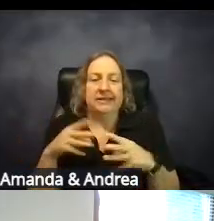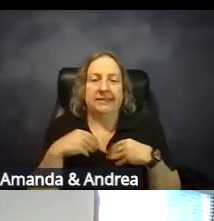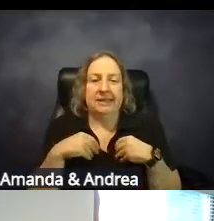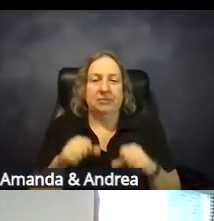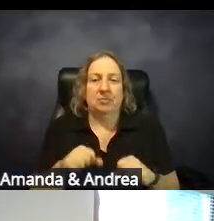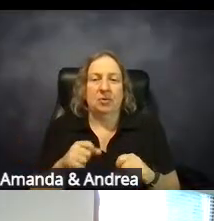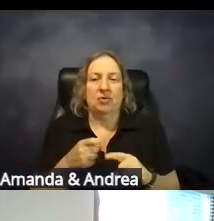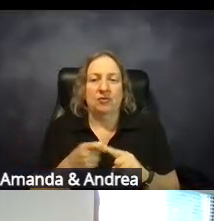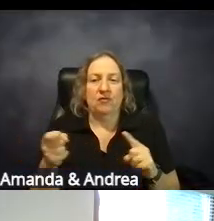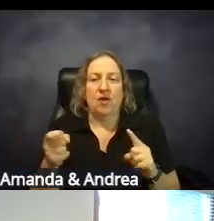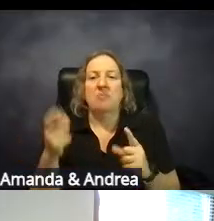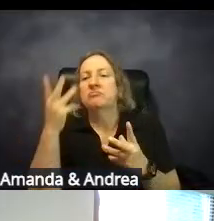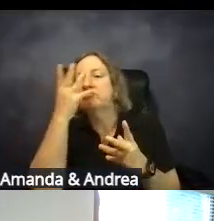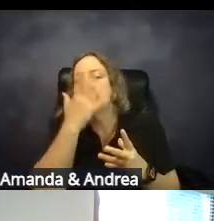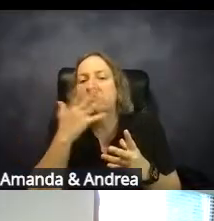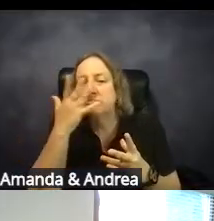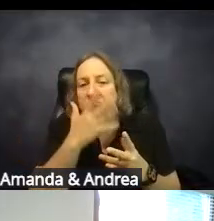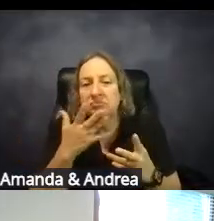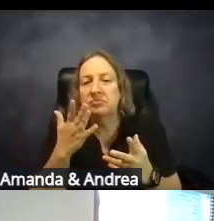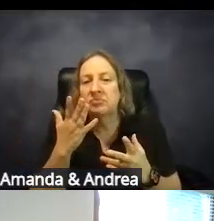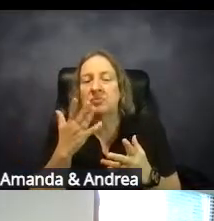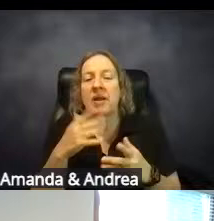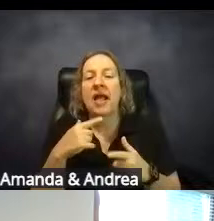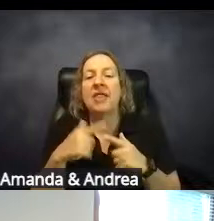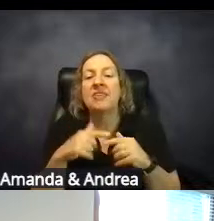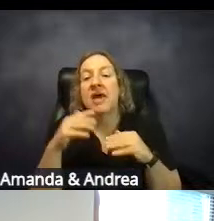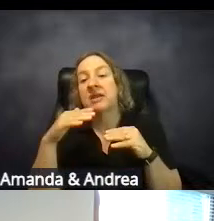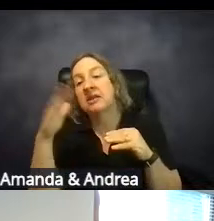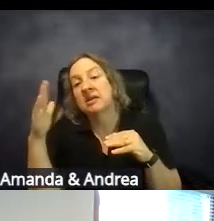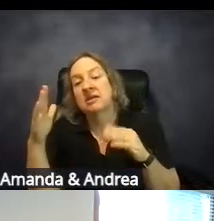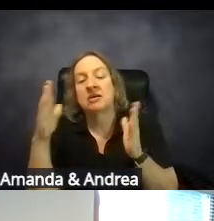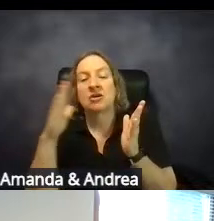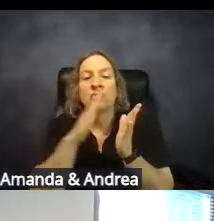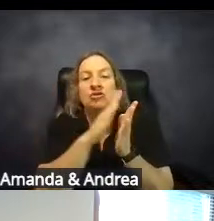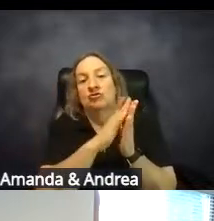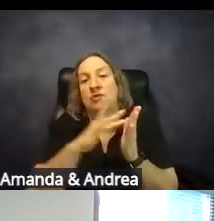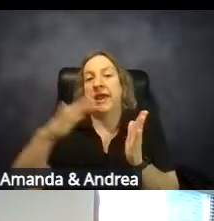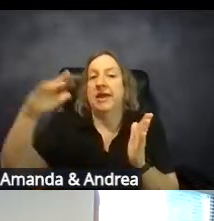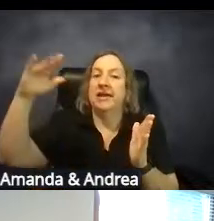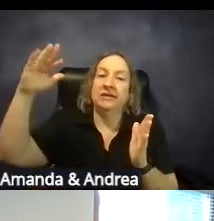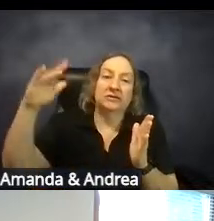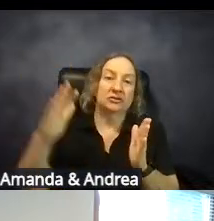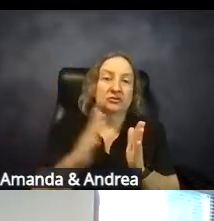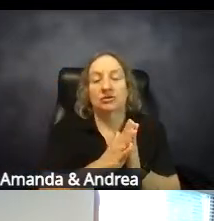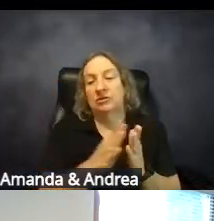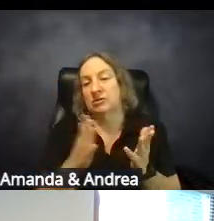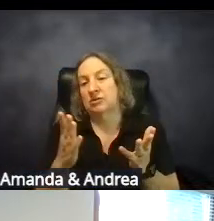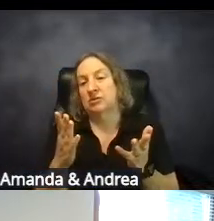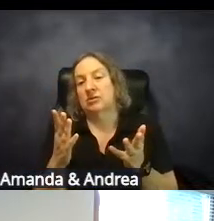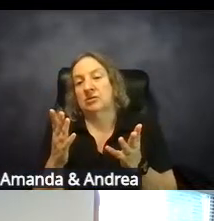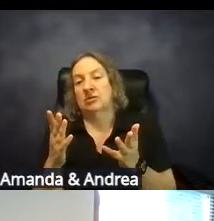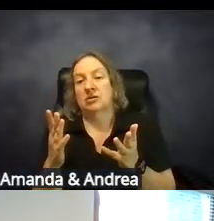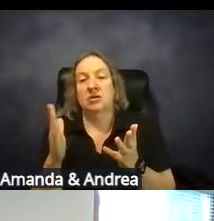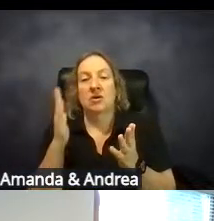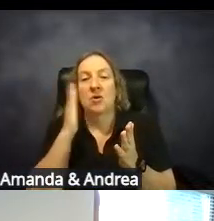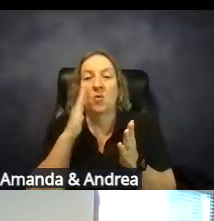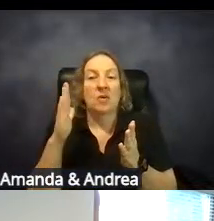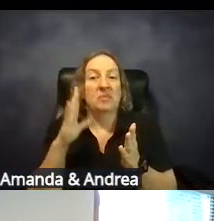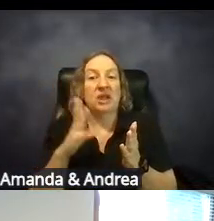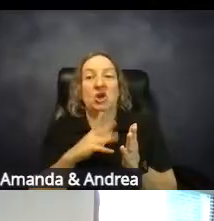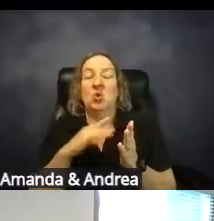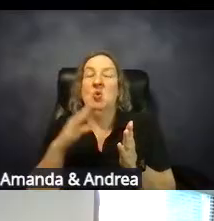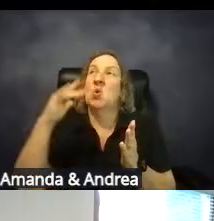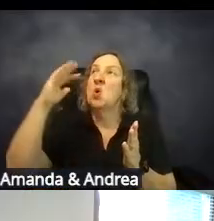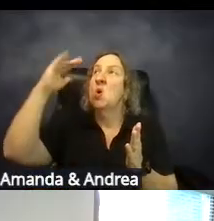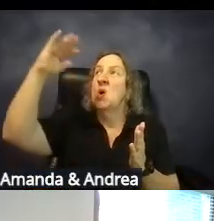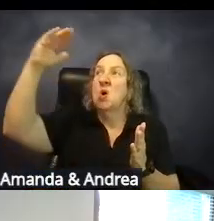the aesthetic point. And then up here is the range of wow, this would be super duper phenomenal